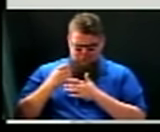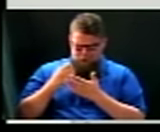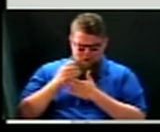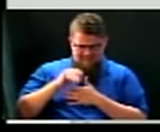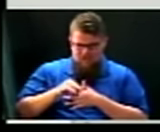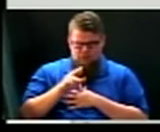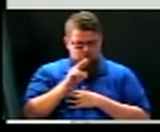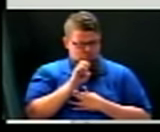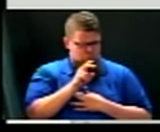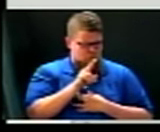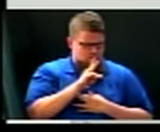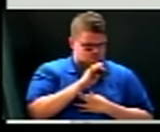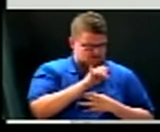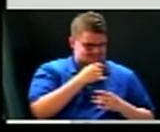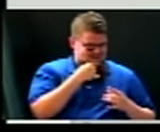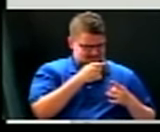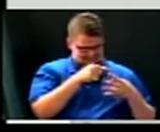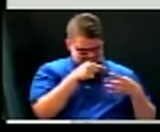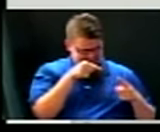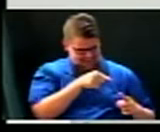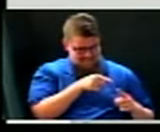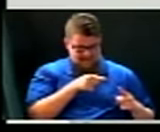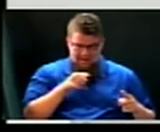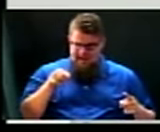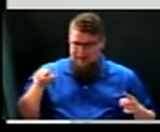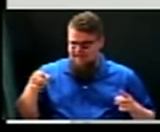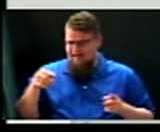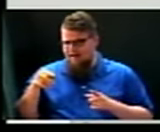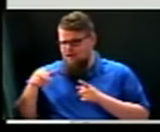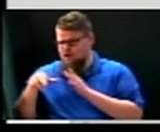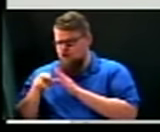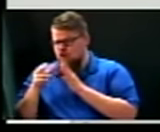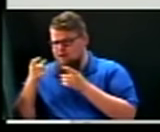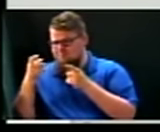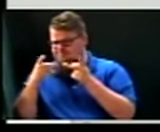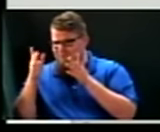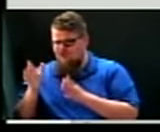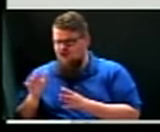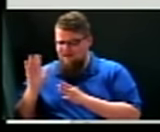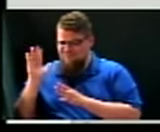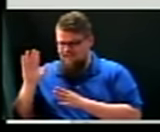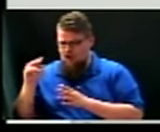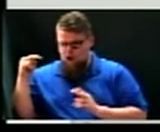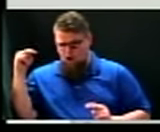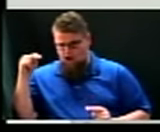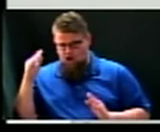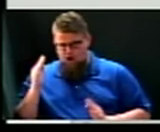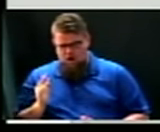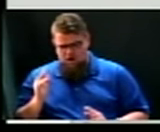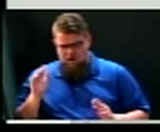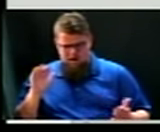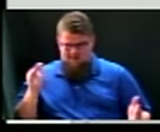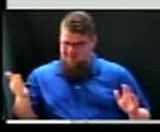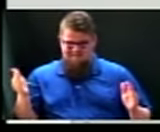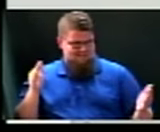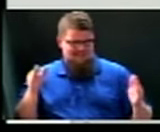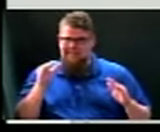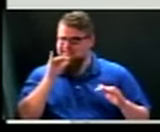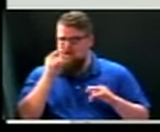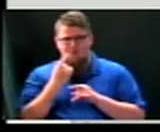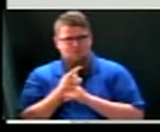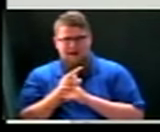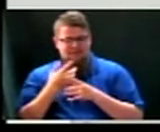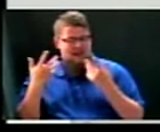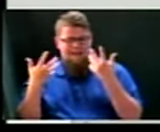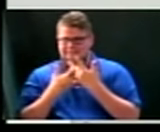rubric says one thing, but it didn't align up with how our kids were working. And